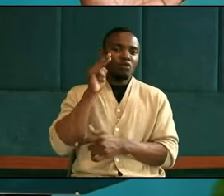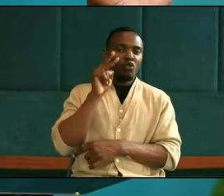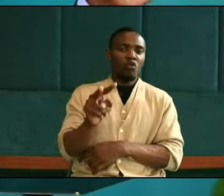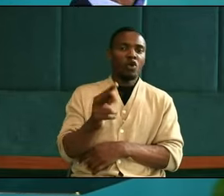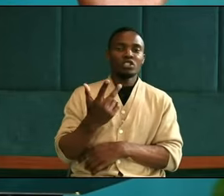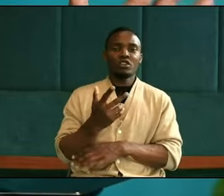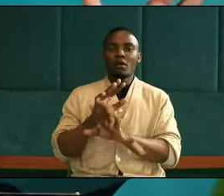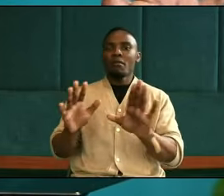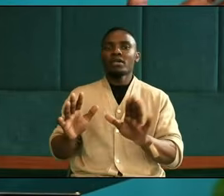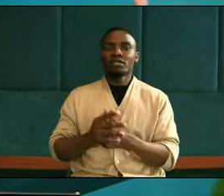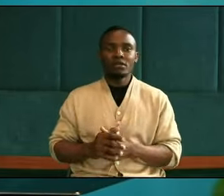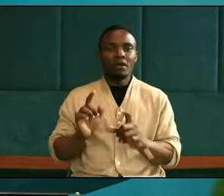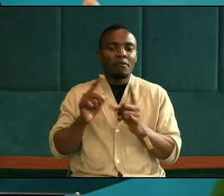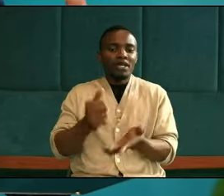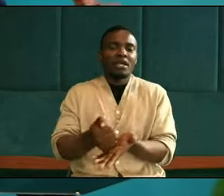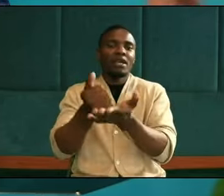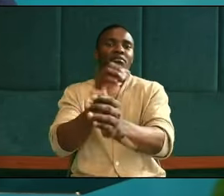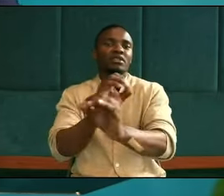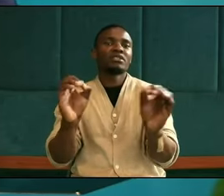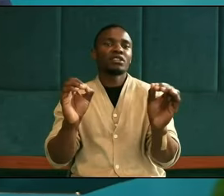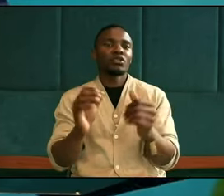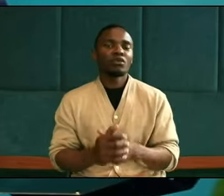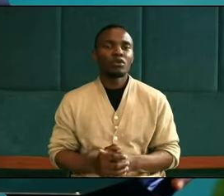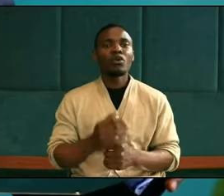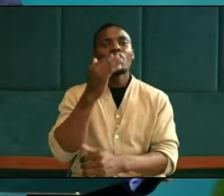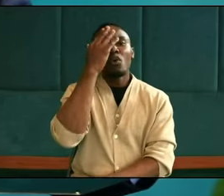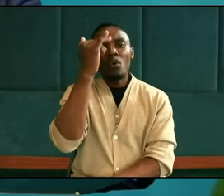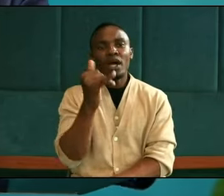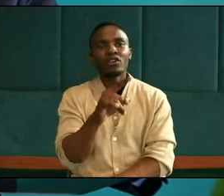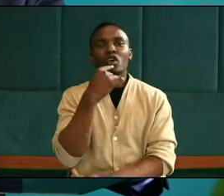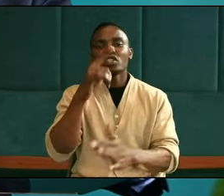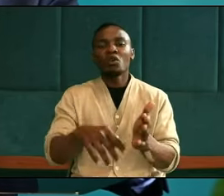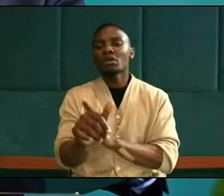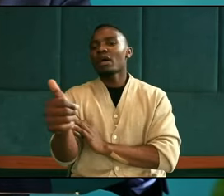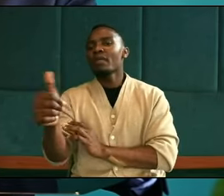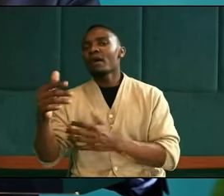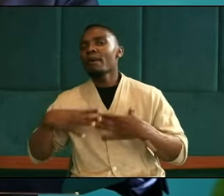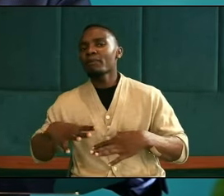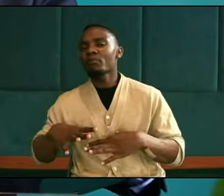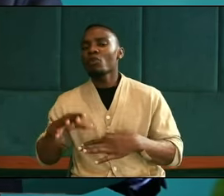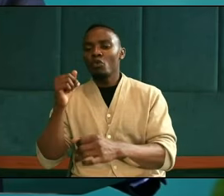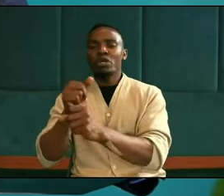the bench and relax out there, because after all, others will do it.